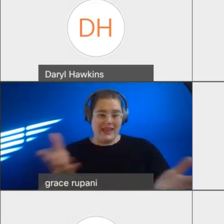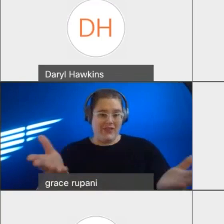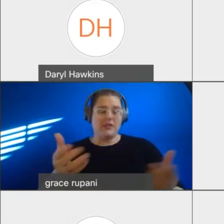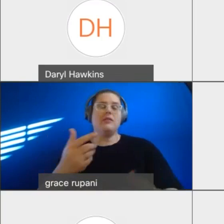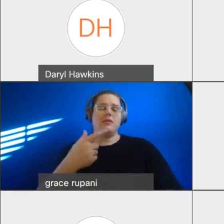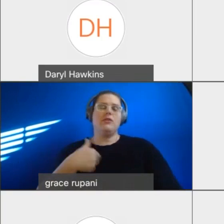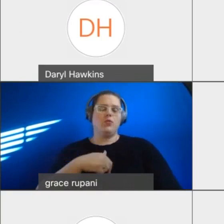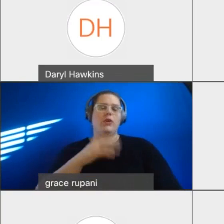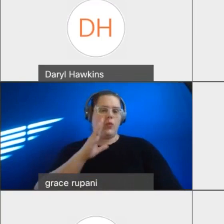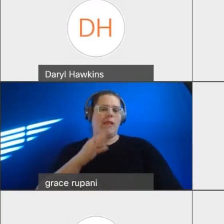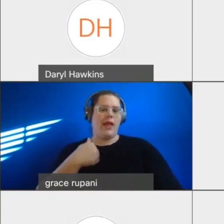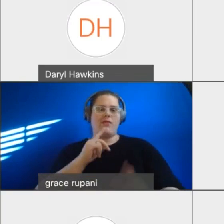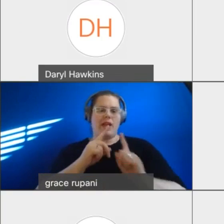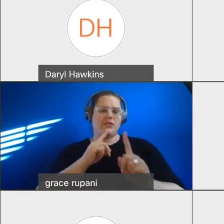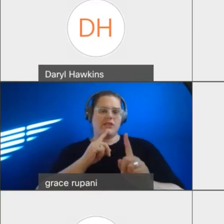my,